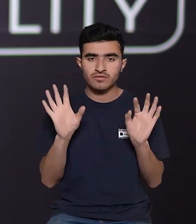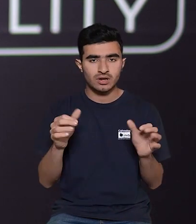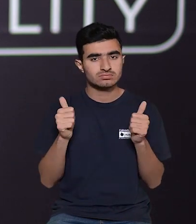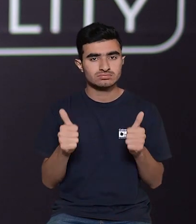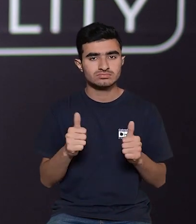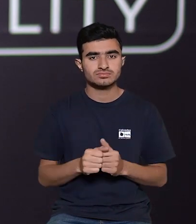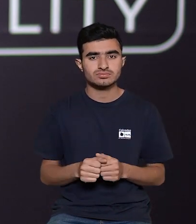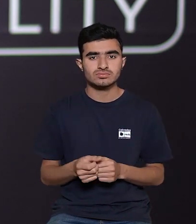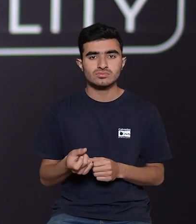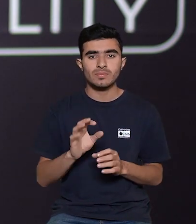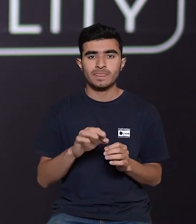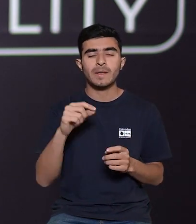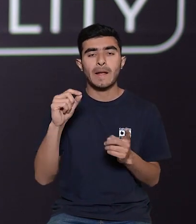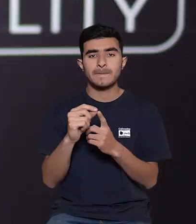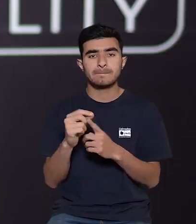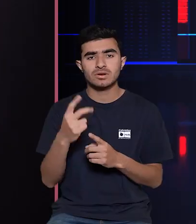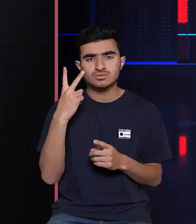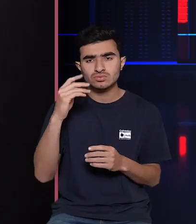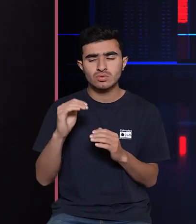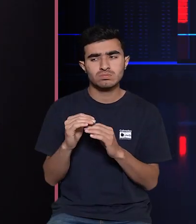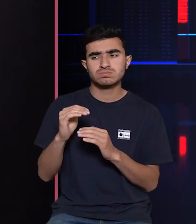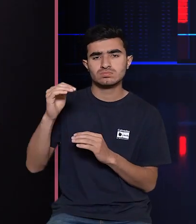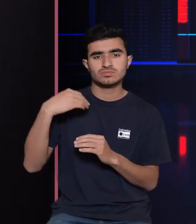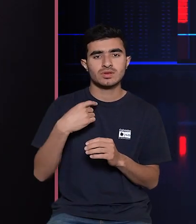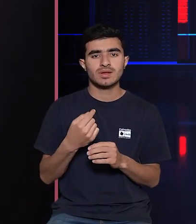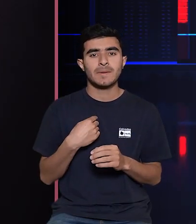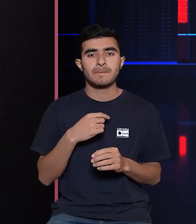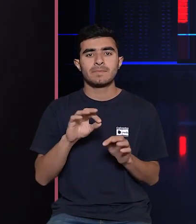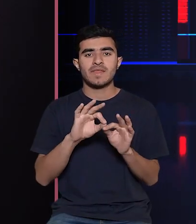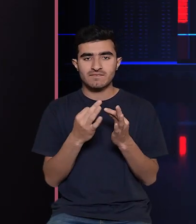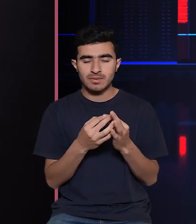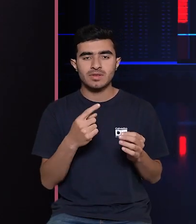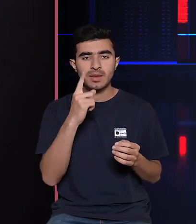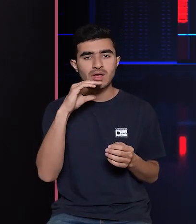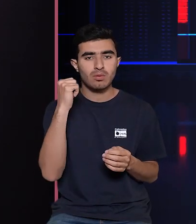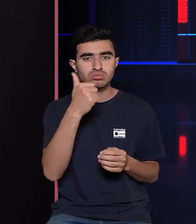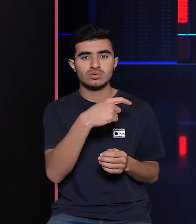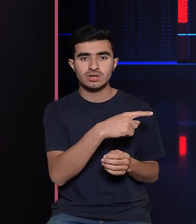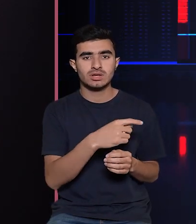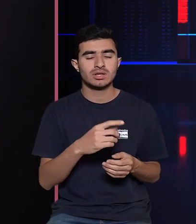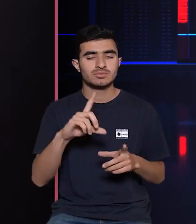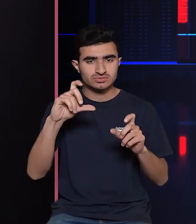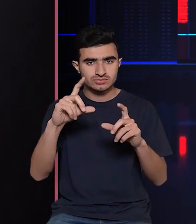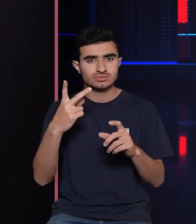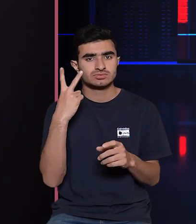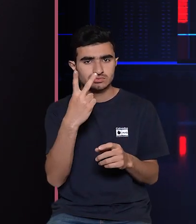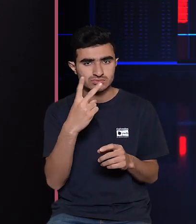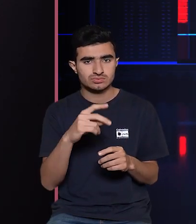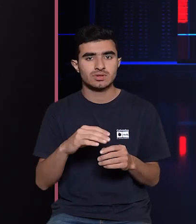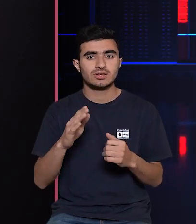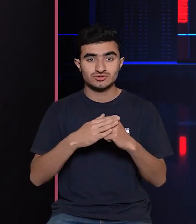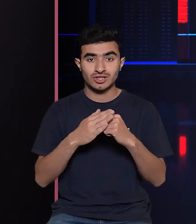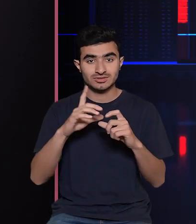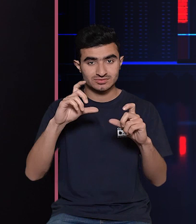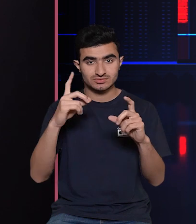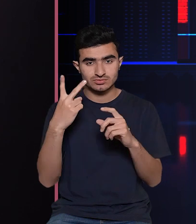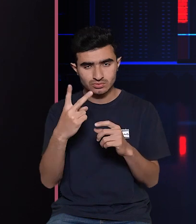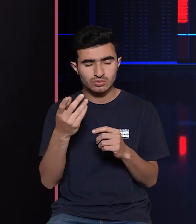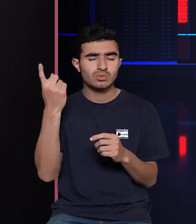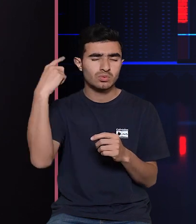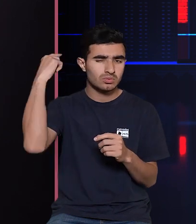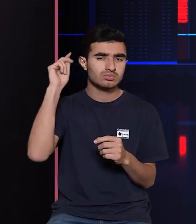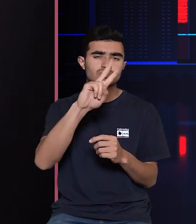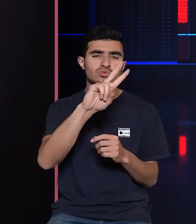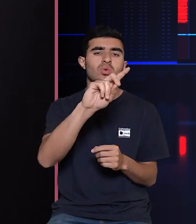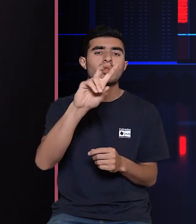is absolutely perfect. In Pakistan, I've grown up to see my parents' wedding photographs at Afzal